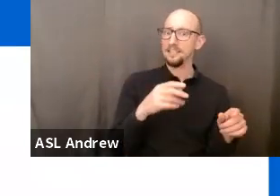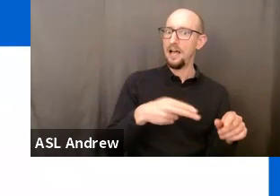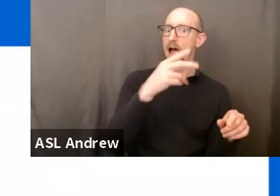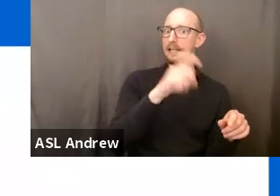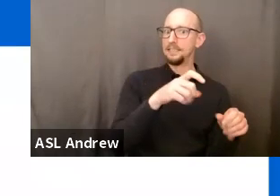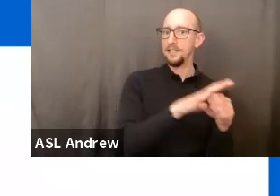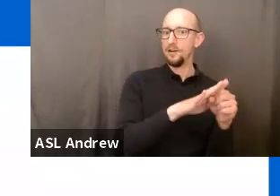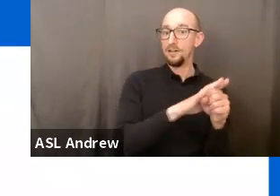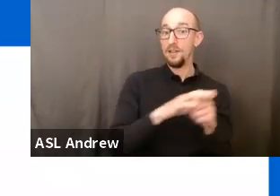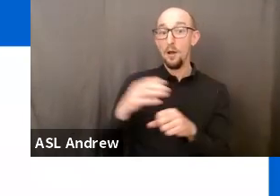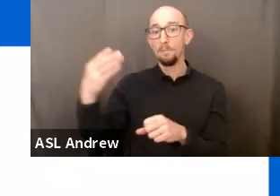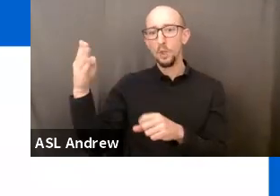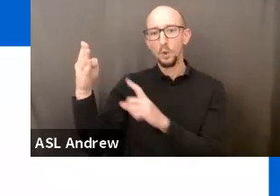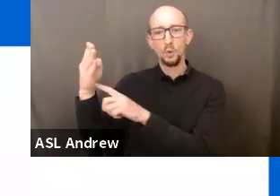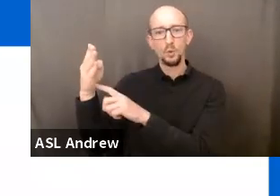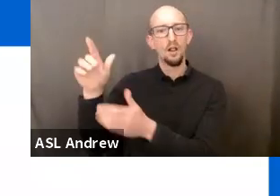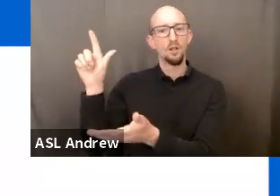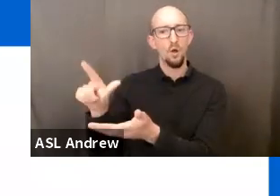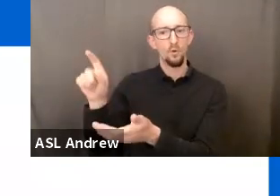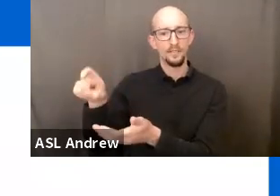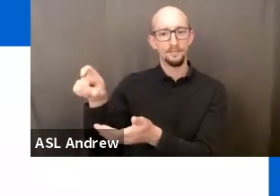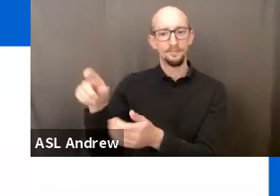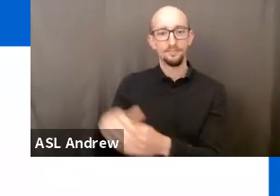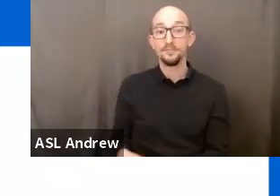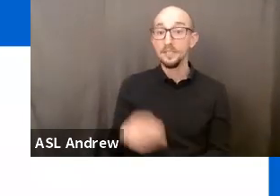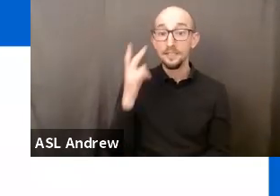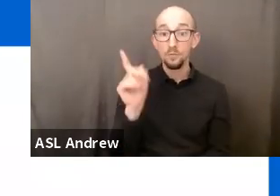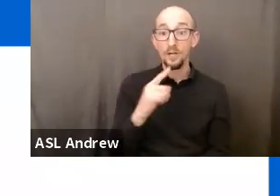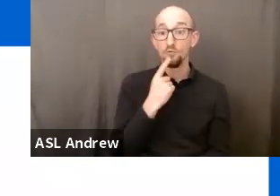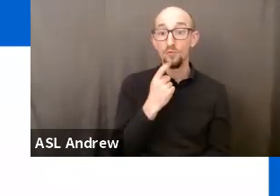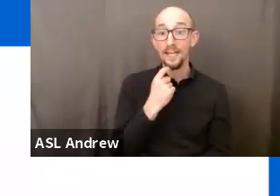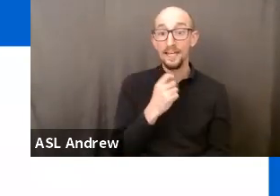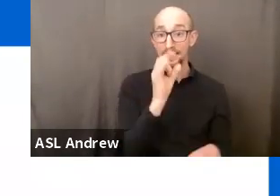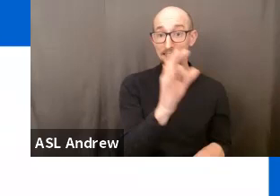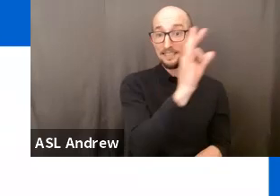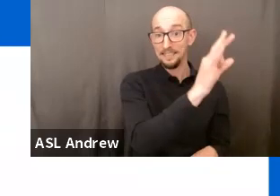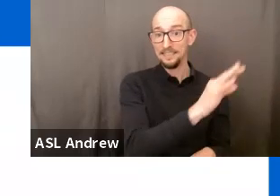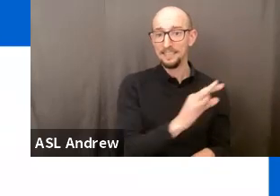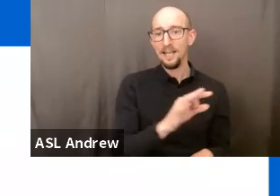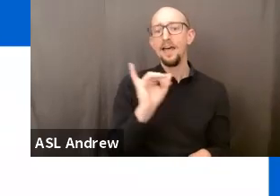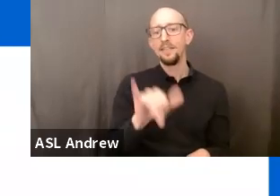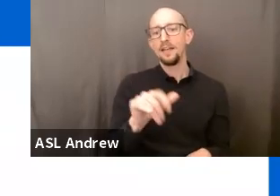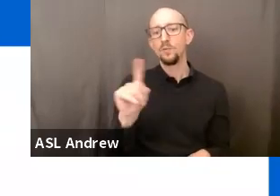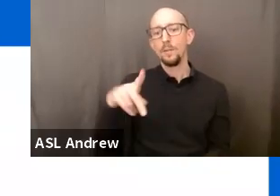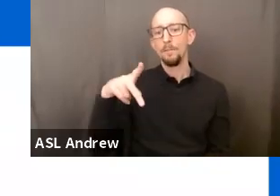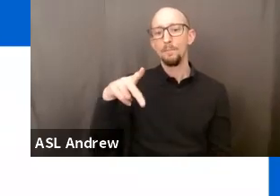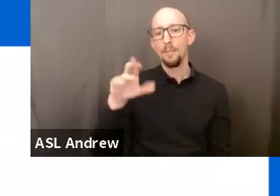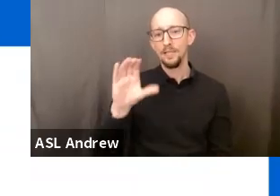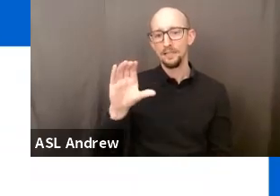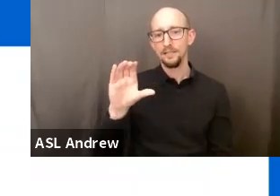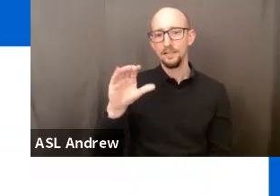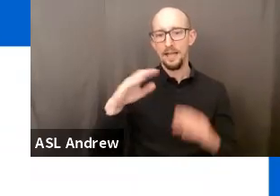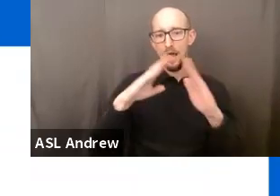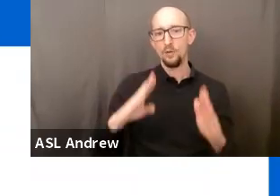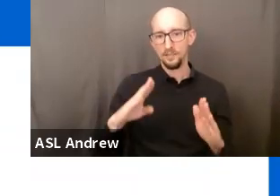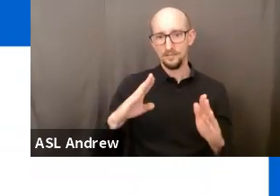The red dots represent public housing because part of the request was to see how the